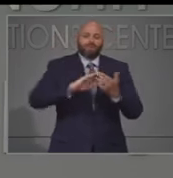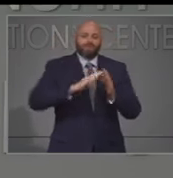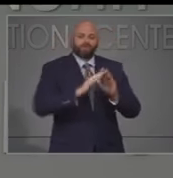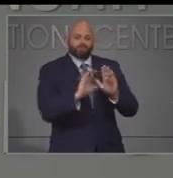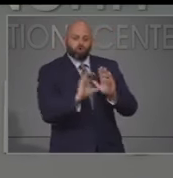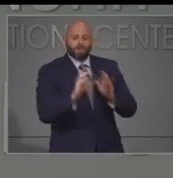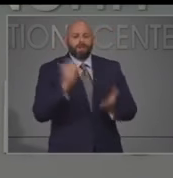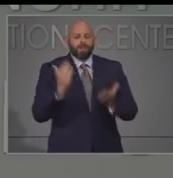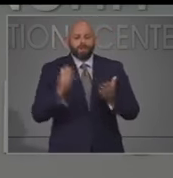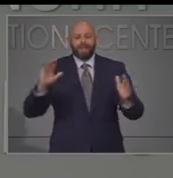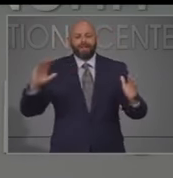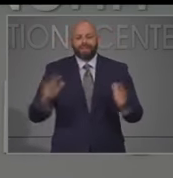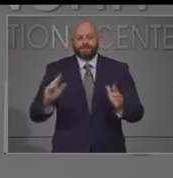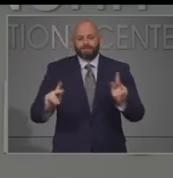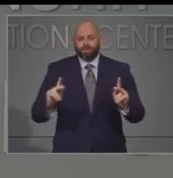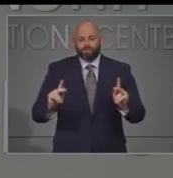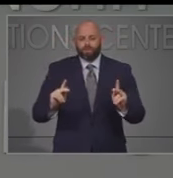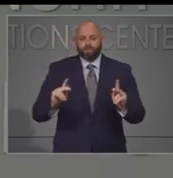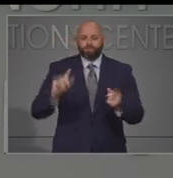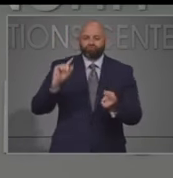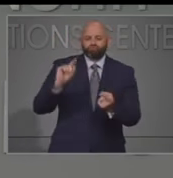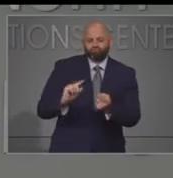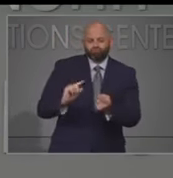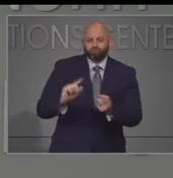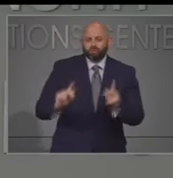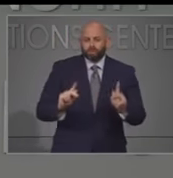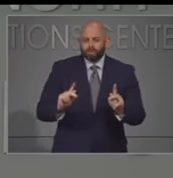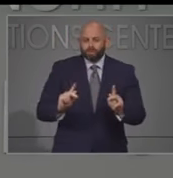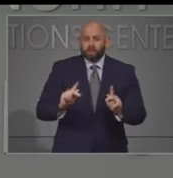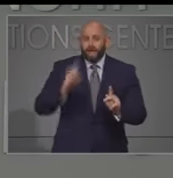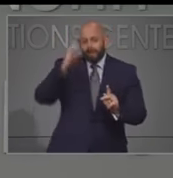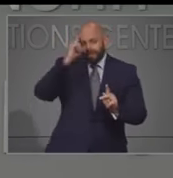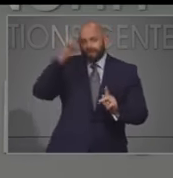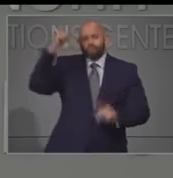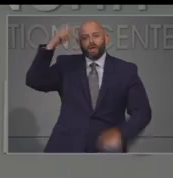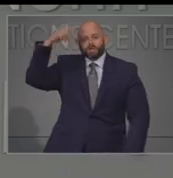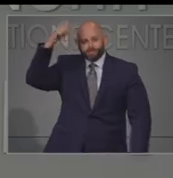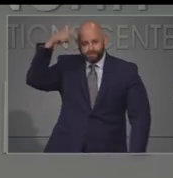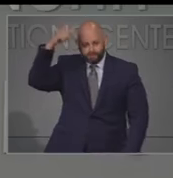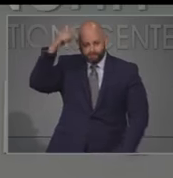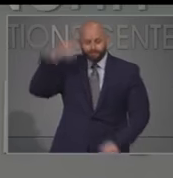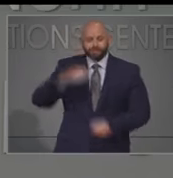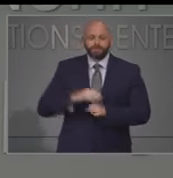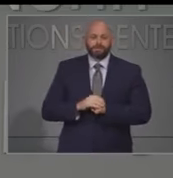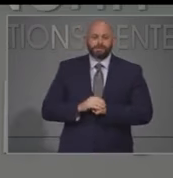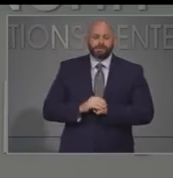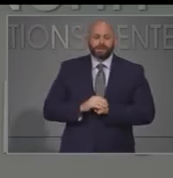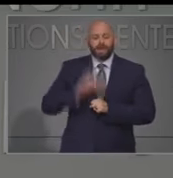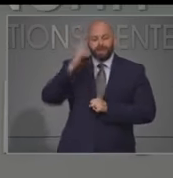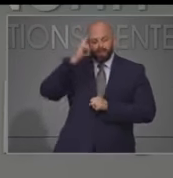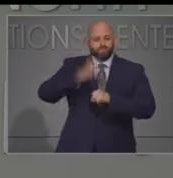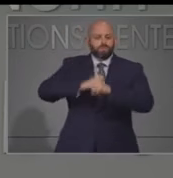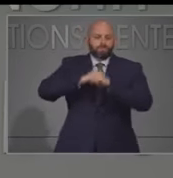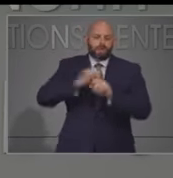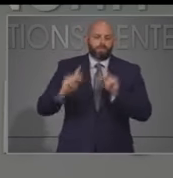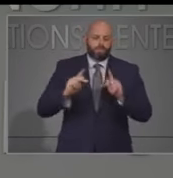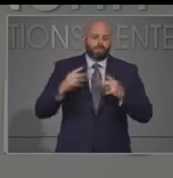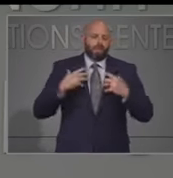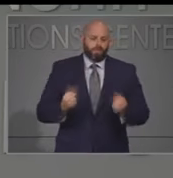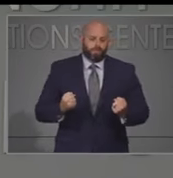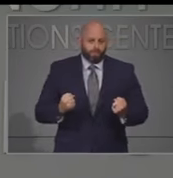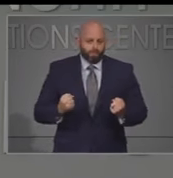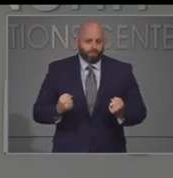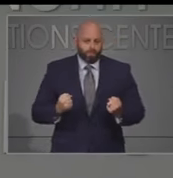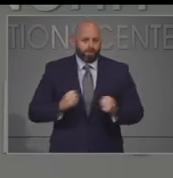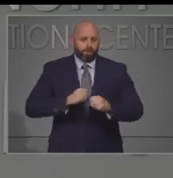scaled down convention. I think that's the prudent thing to do. That's the thing that protects the health and safety of North